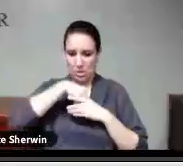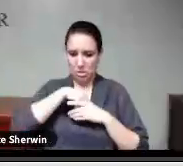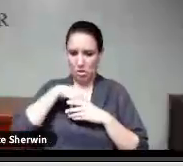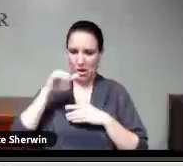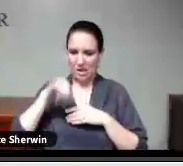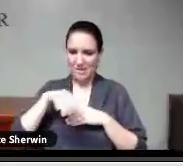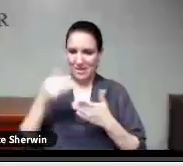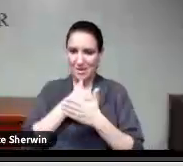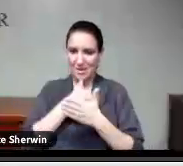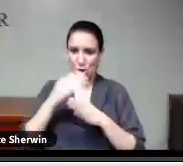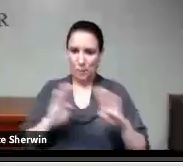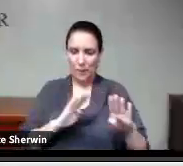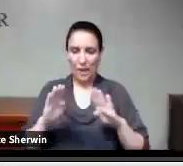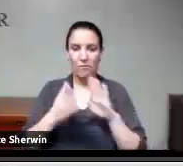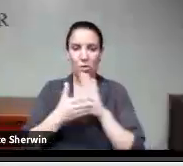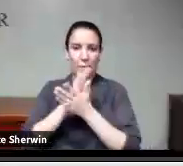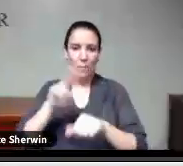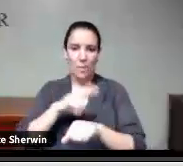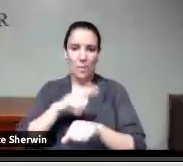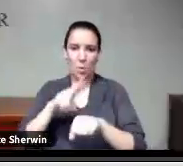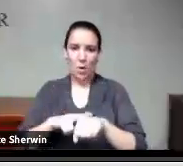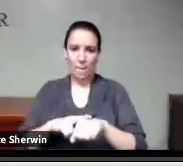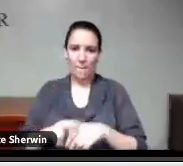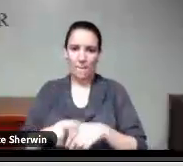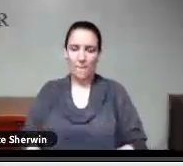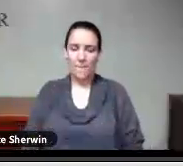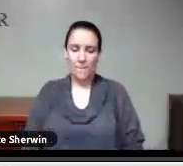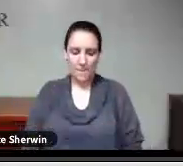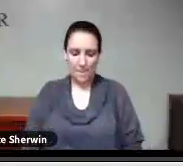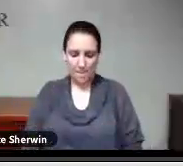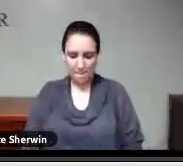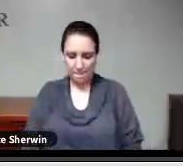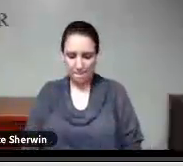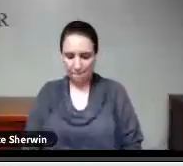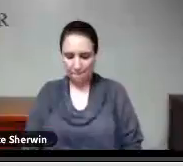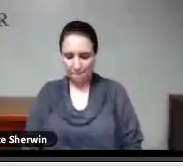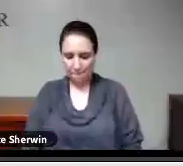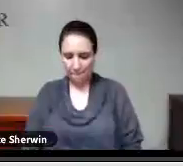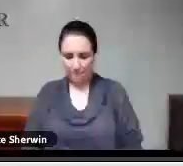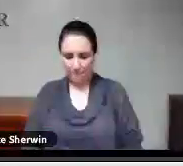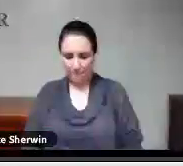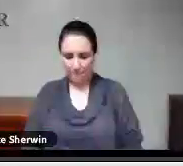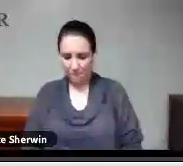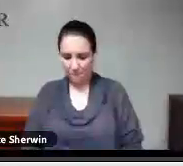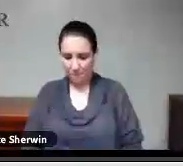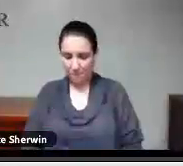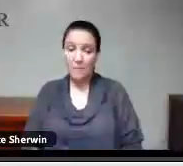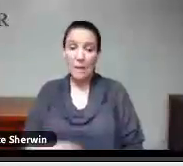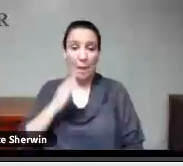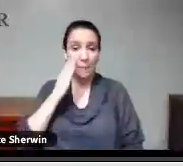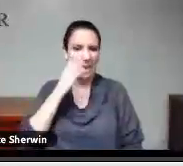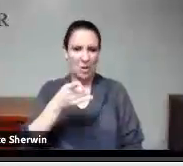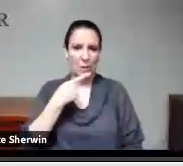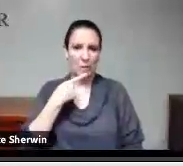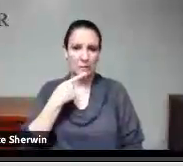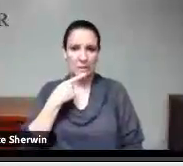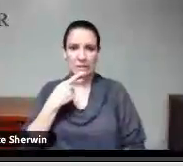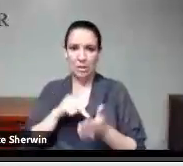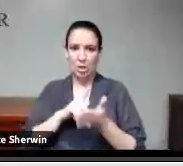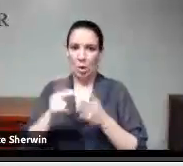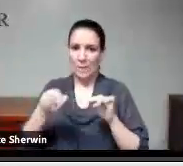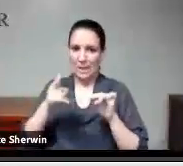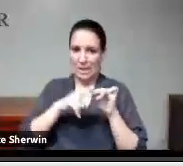behavior. So, I know pay increases is one of the items mentioned here. That actually